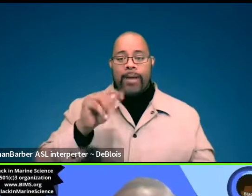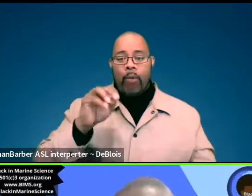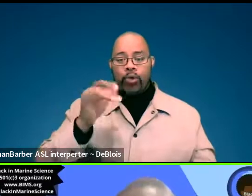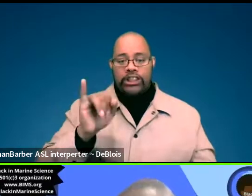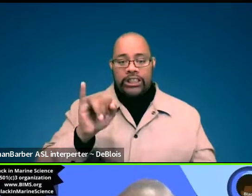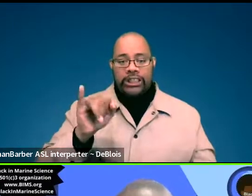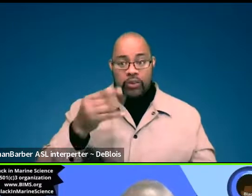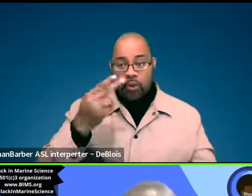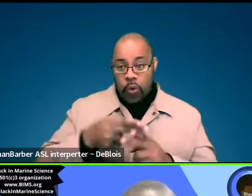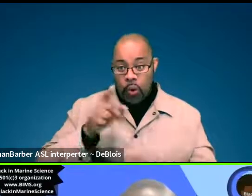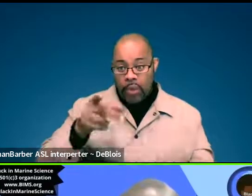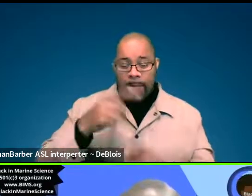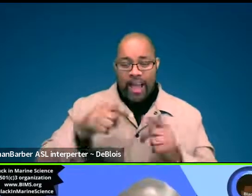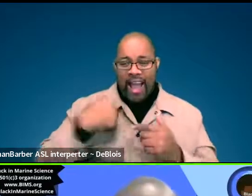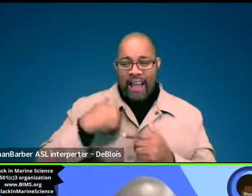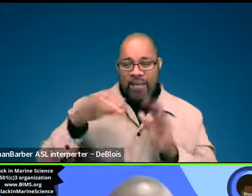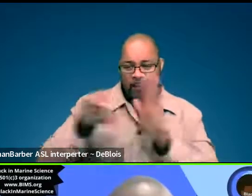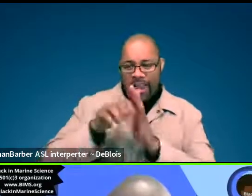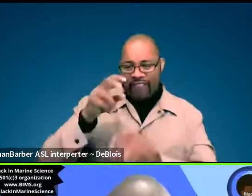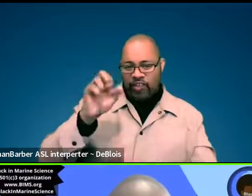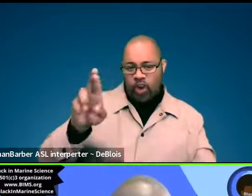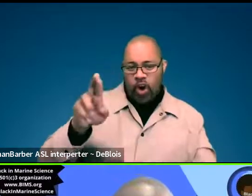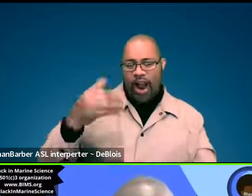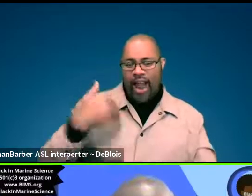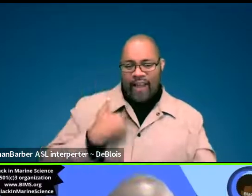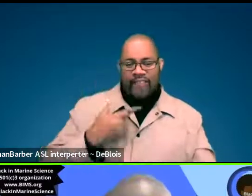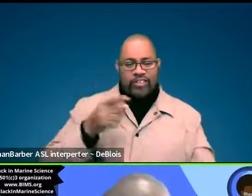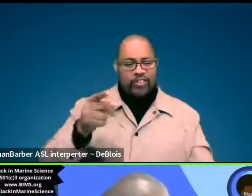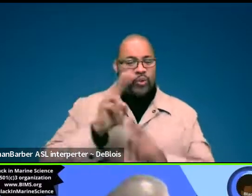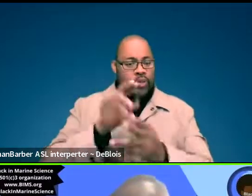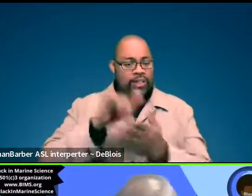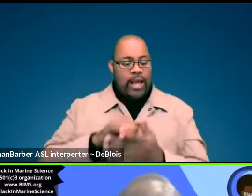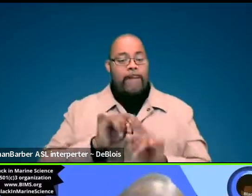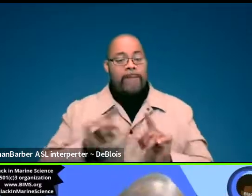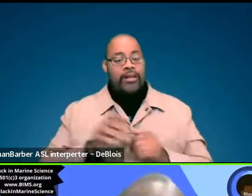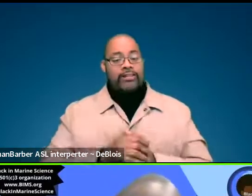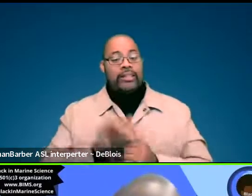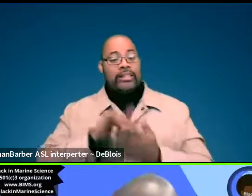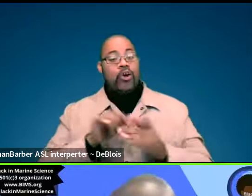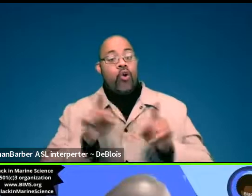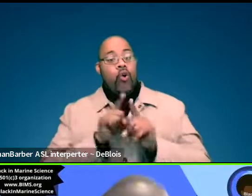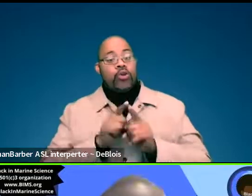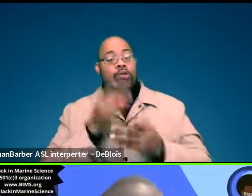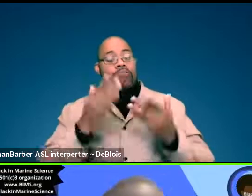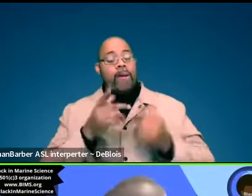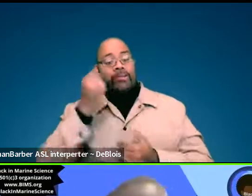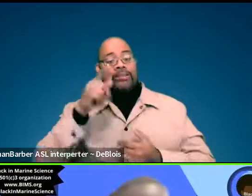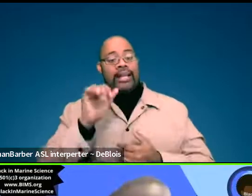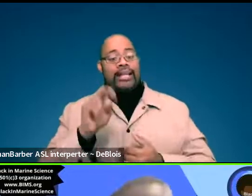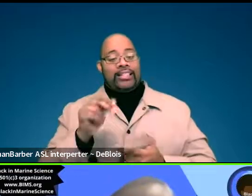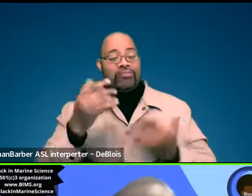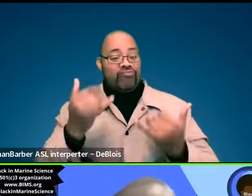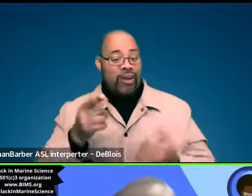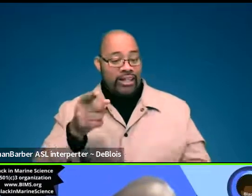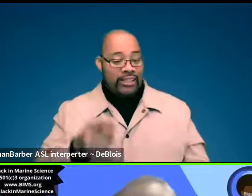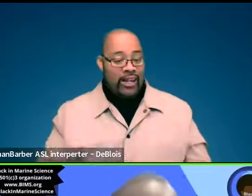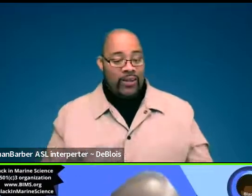don't know what it's called, but she has like an avatar, right, that she uses, right? But that's also probably because Katelyn, right,